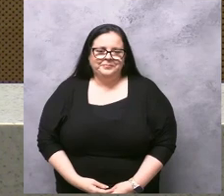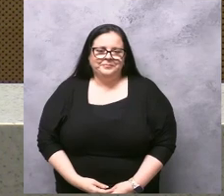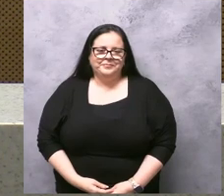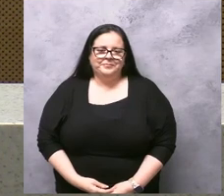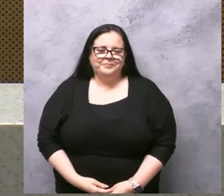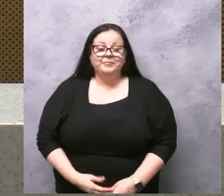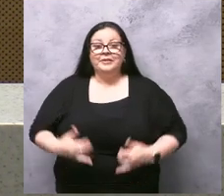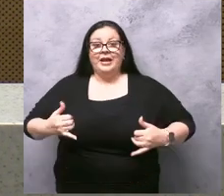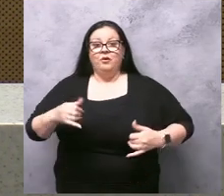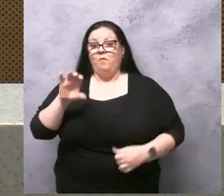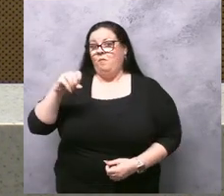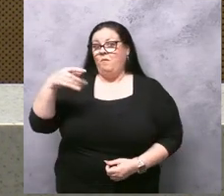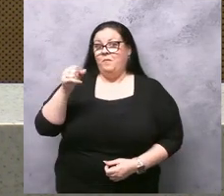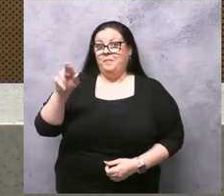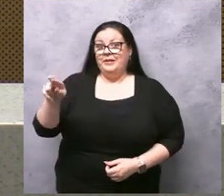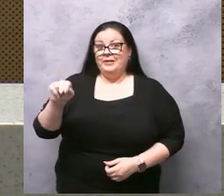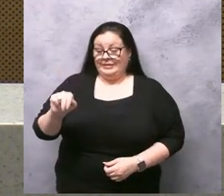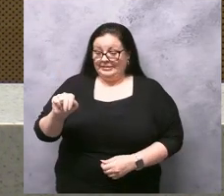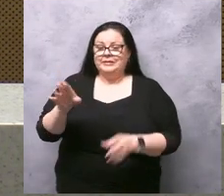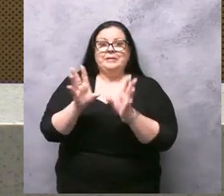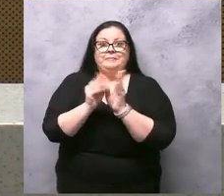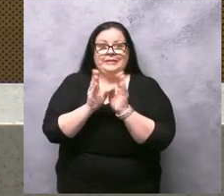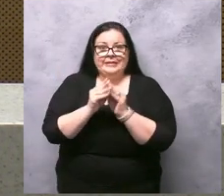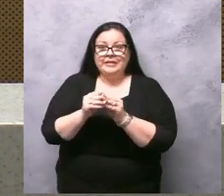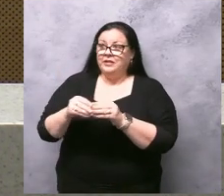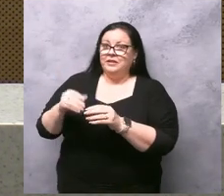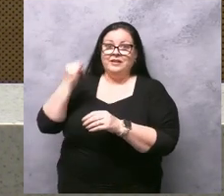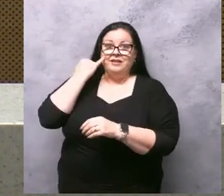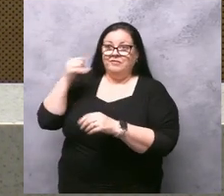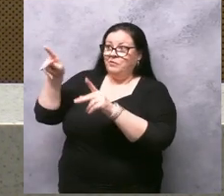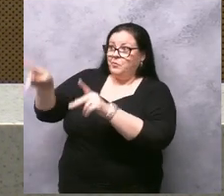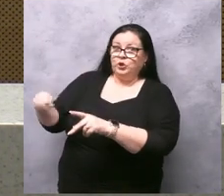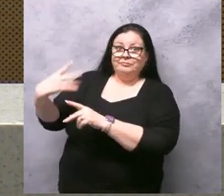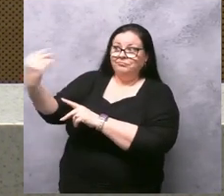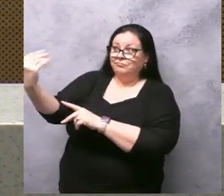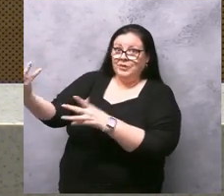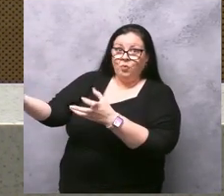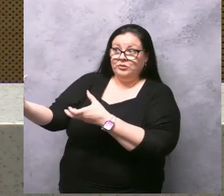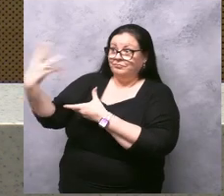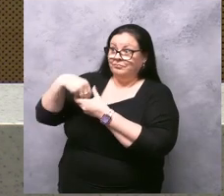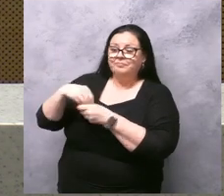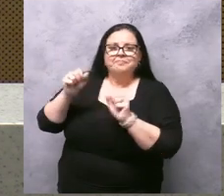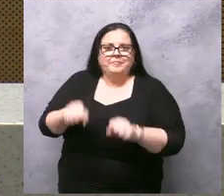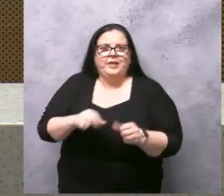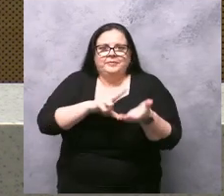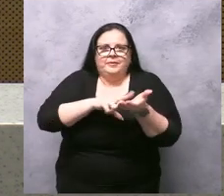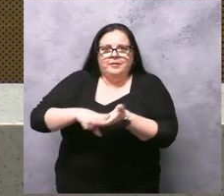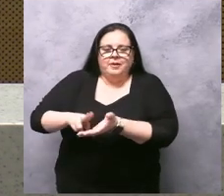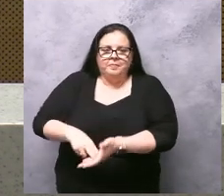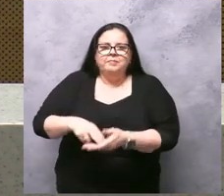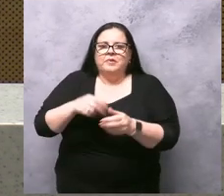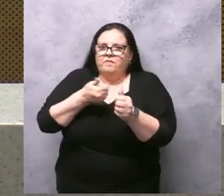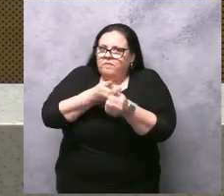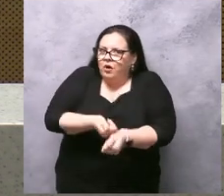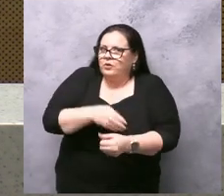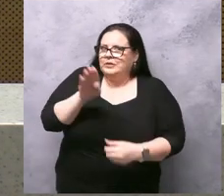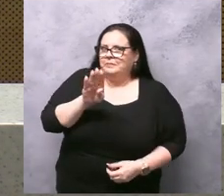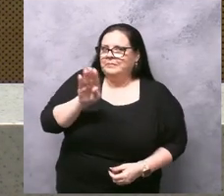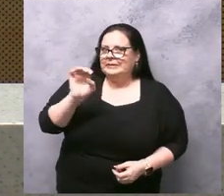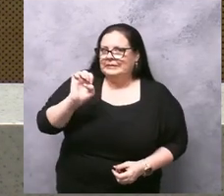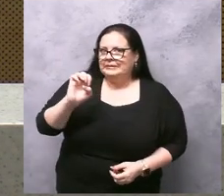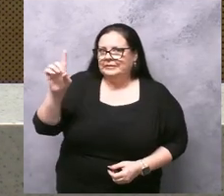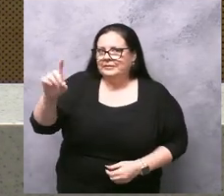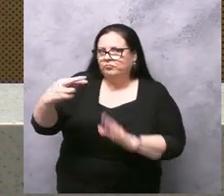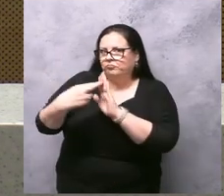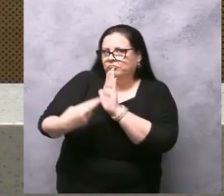At each open meeting, the board, patrons who have registered in accordance with the procedures established in BED regulation may address the board during the designated agenda comments.